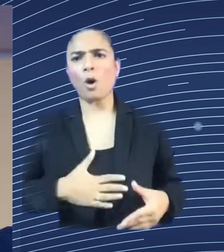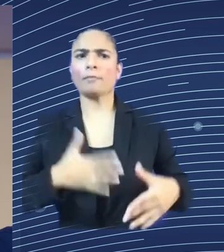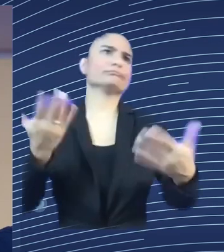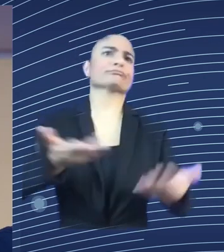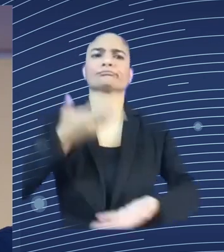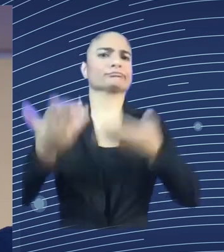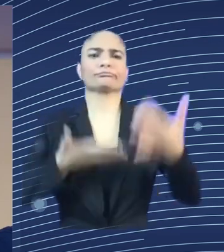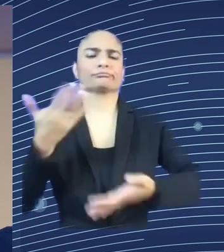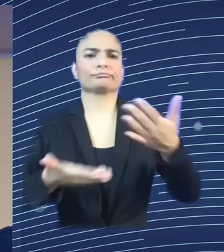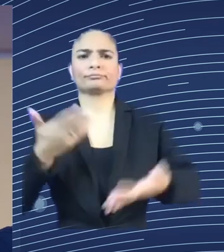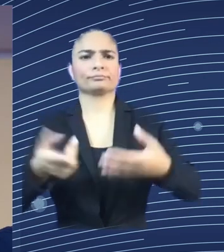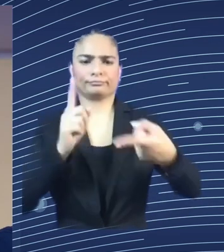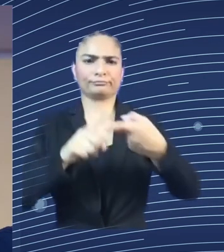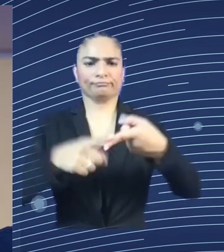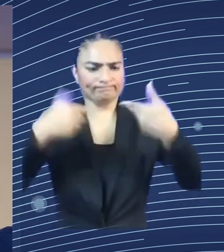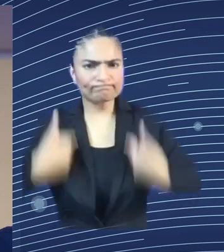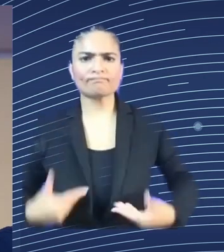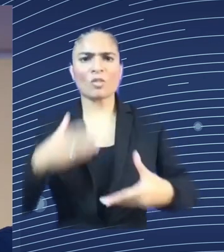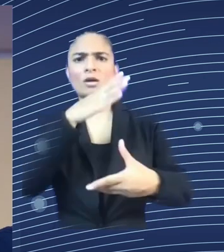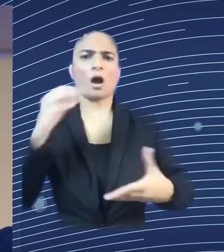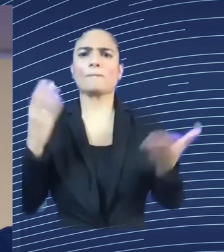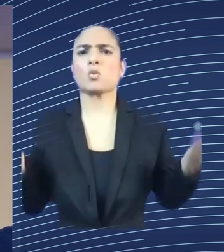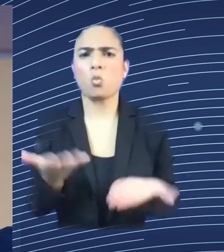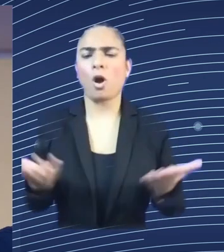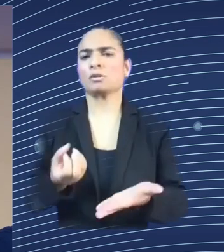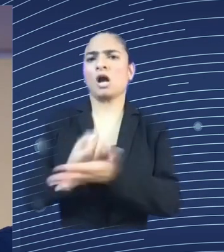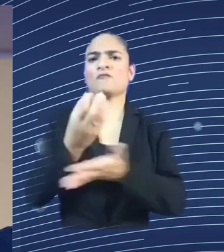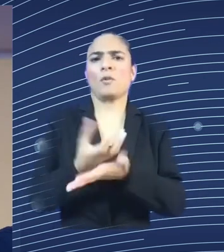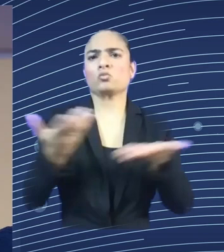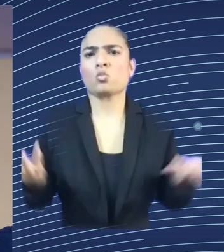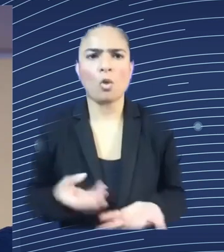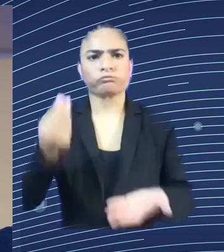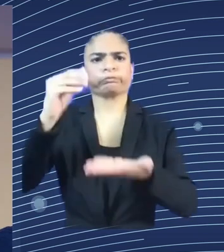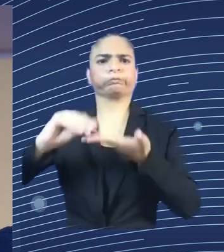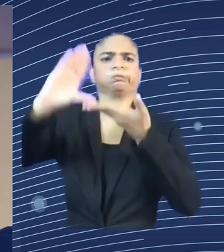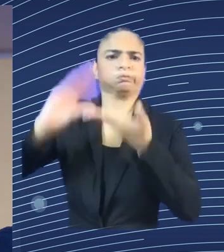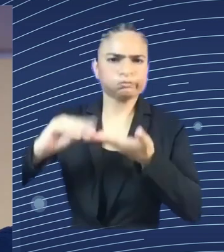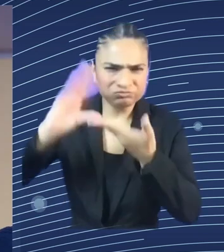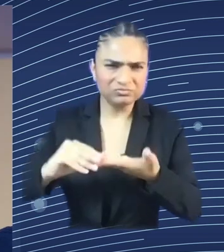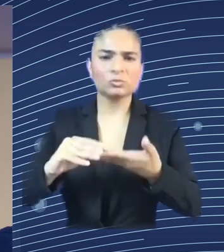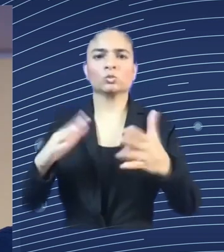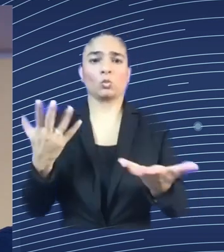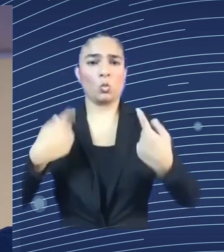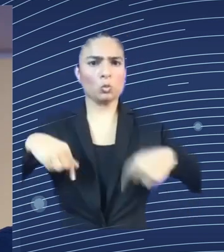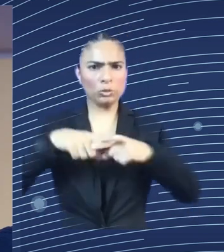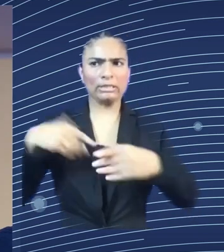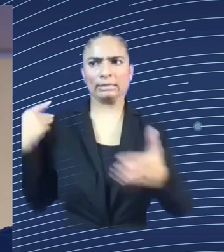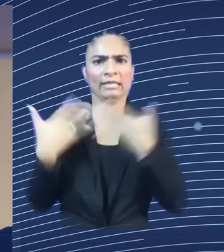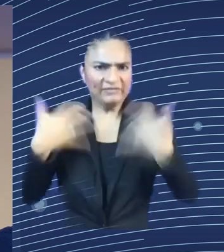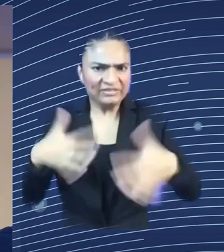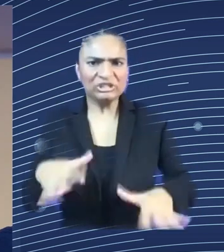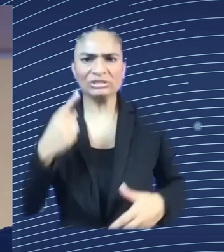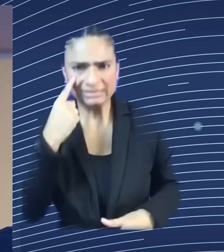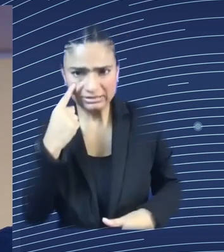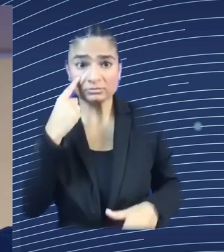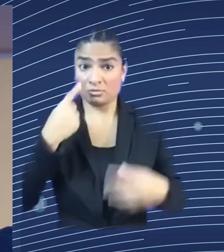but we were able to do it on a field-specific level. Right. And that's what I would call for in the future as well. It can be on a